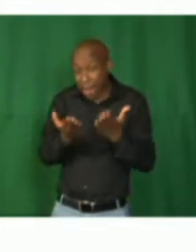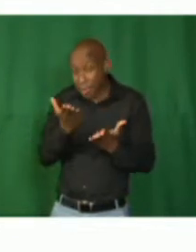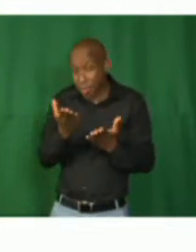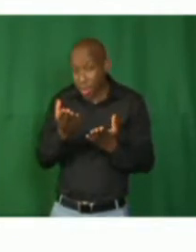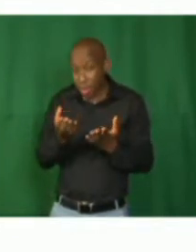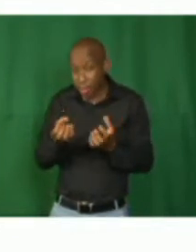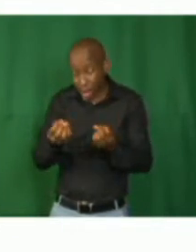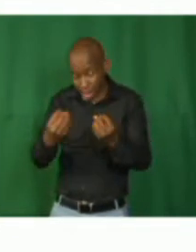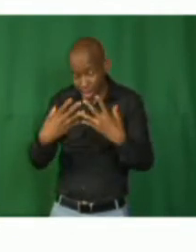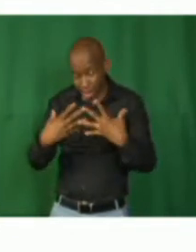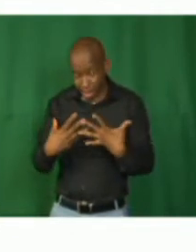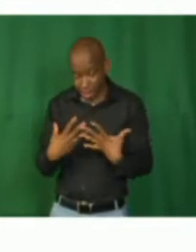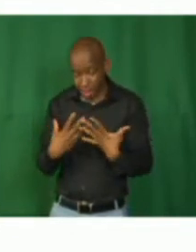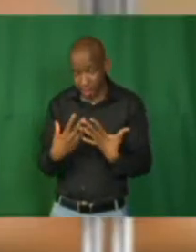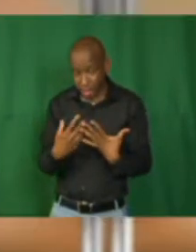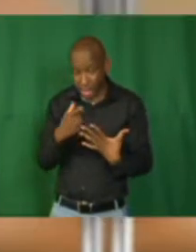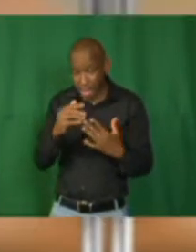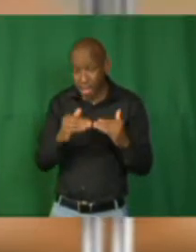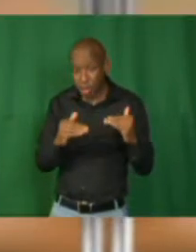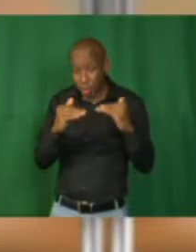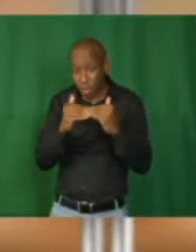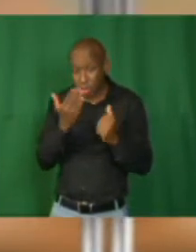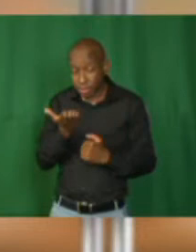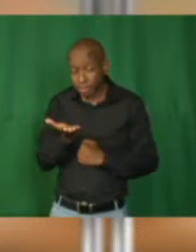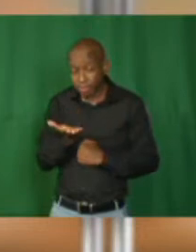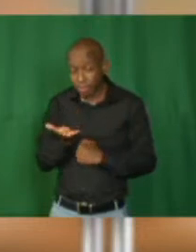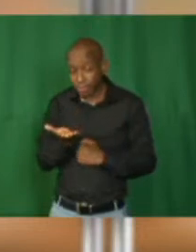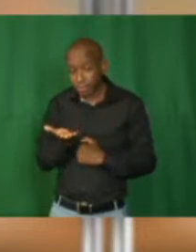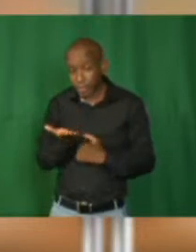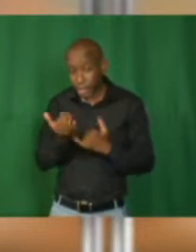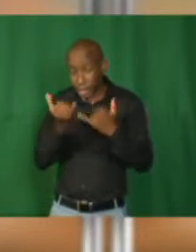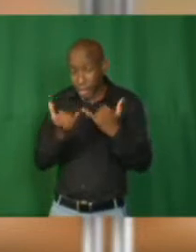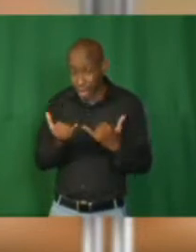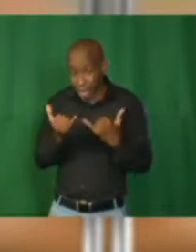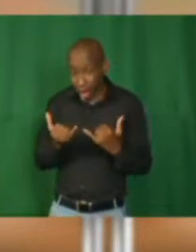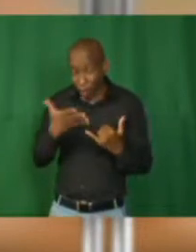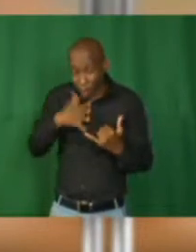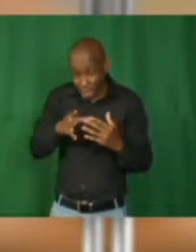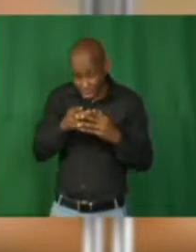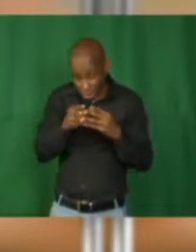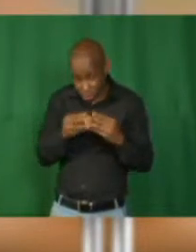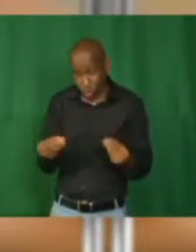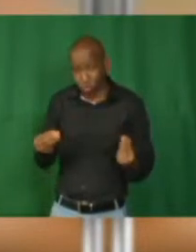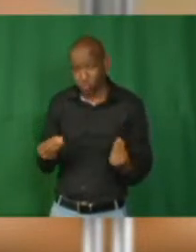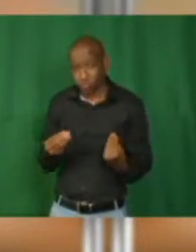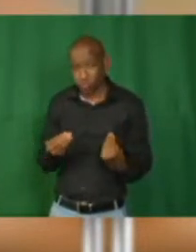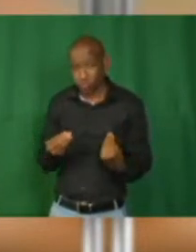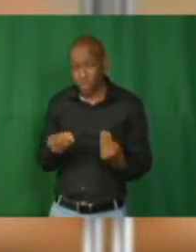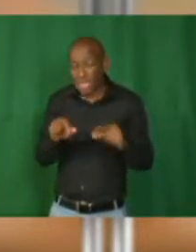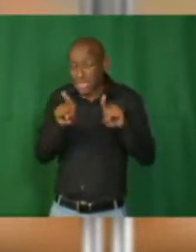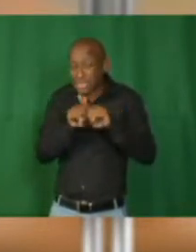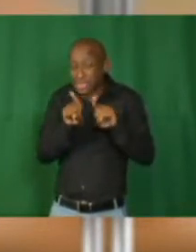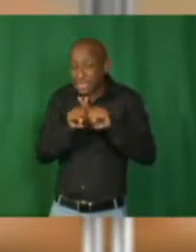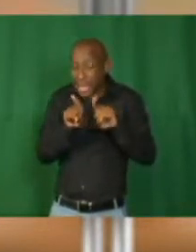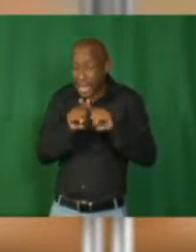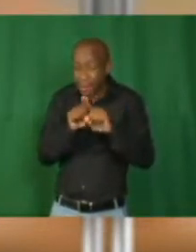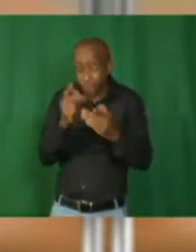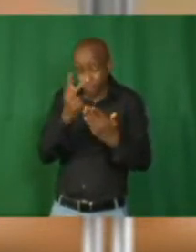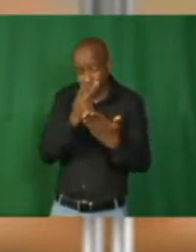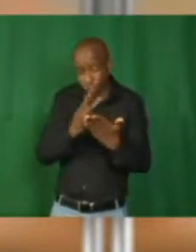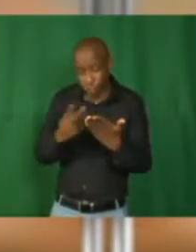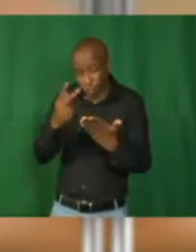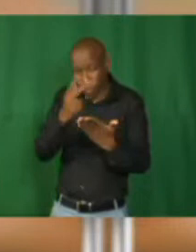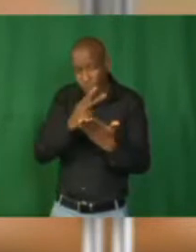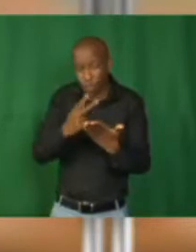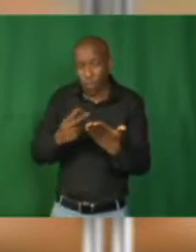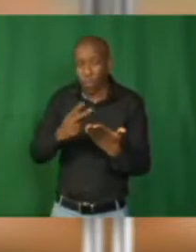given this equation, and you are to solve it now using the same method that we have been using now. You are